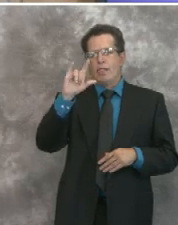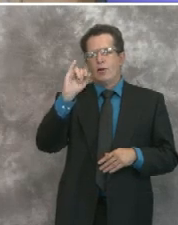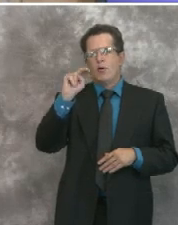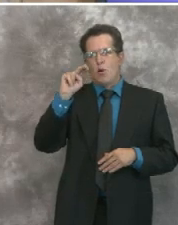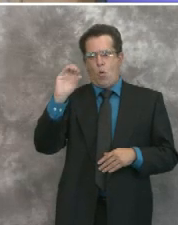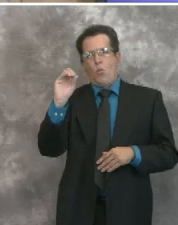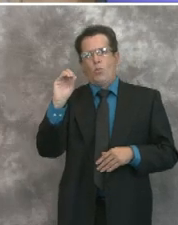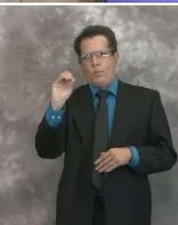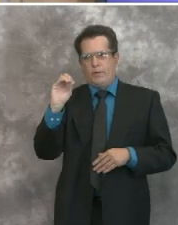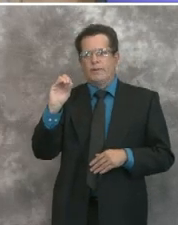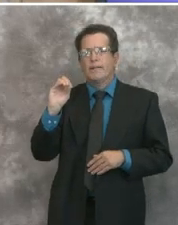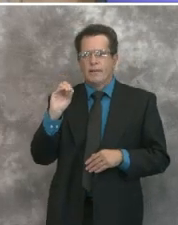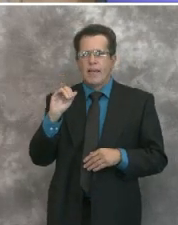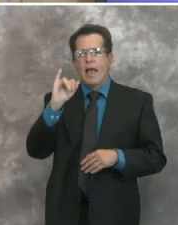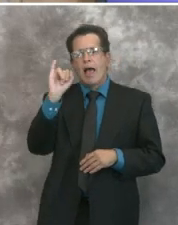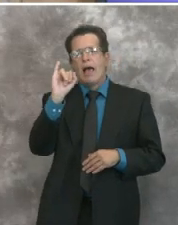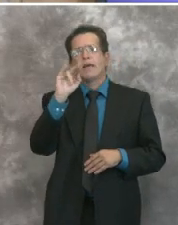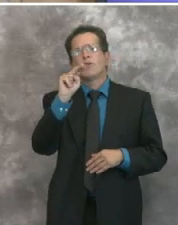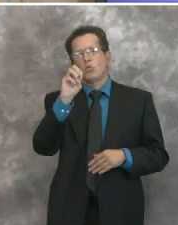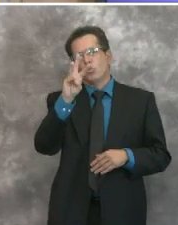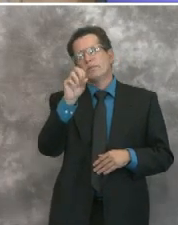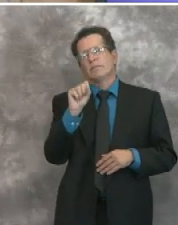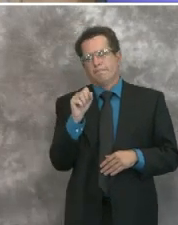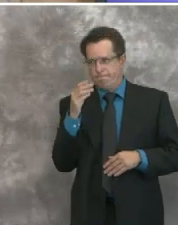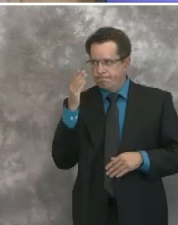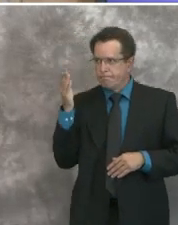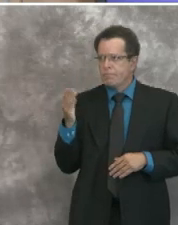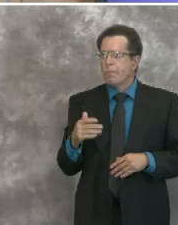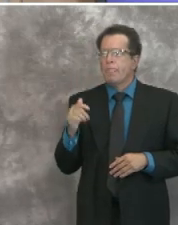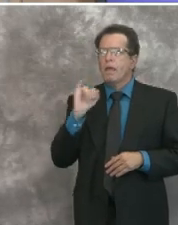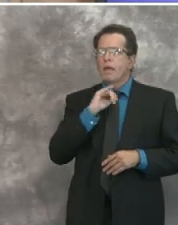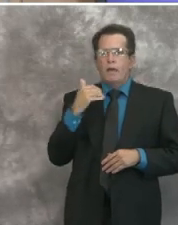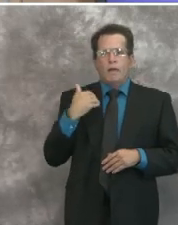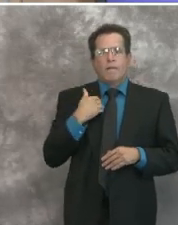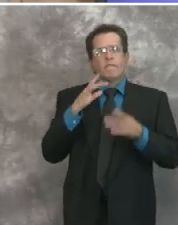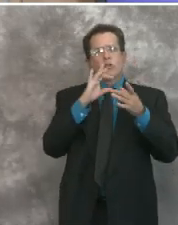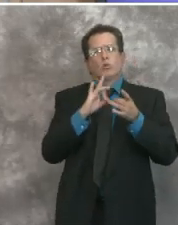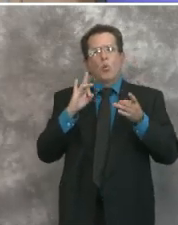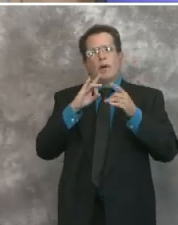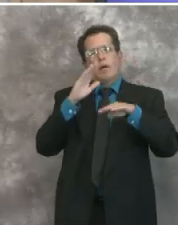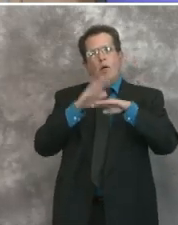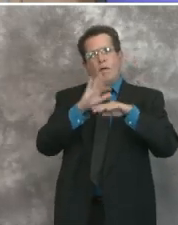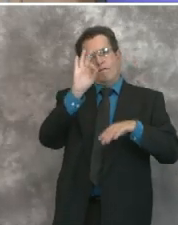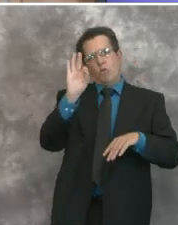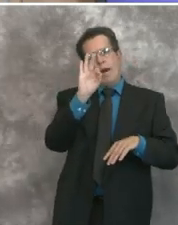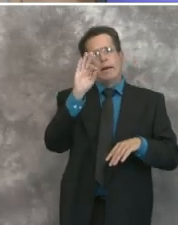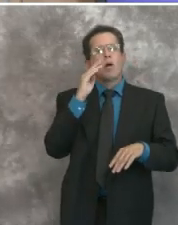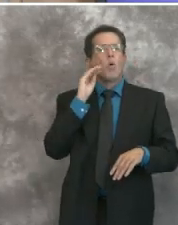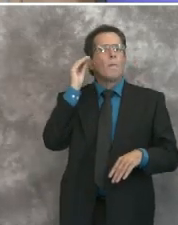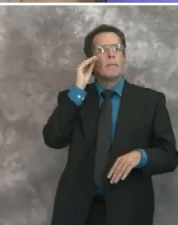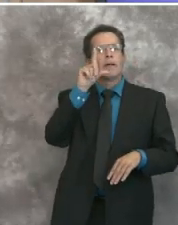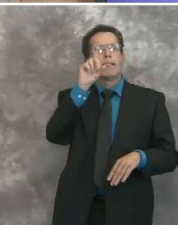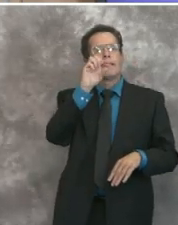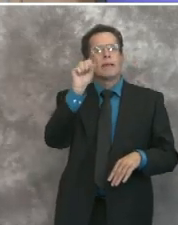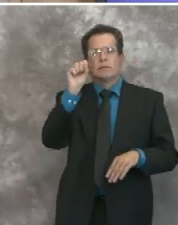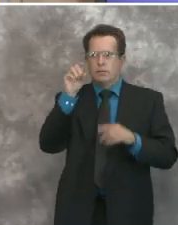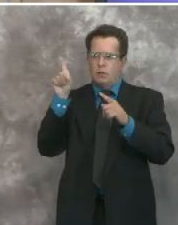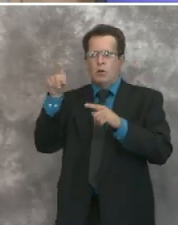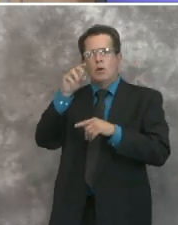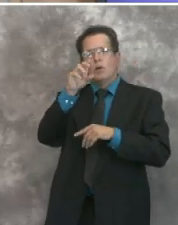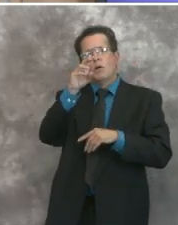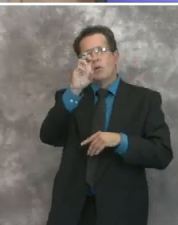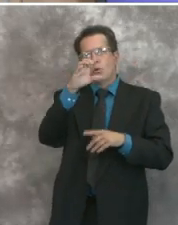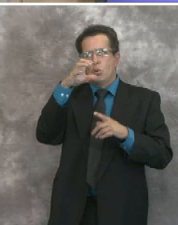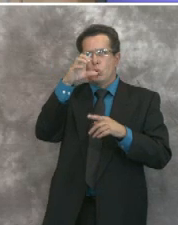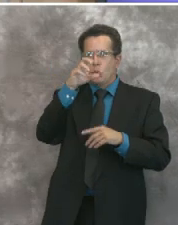Yes, hi. I'm following up on a story that we reported on Friday about a homeless individual staying at the Crown Plaza Motel, one of the